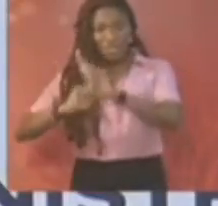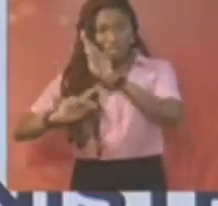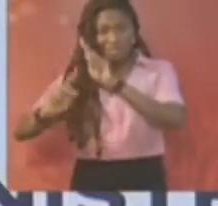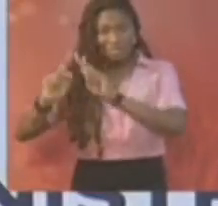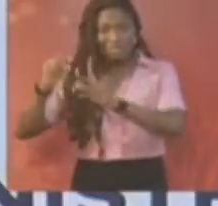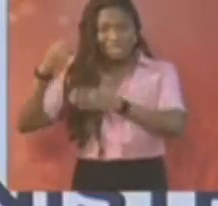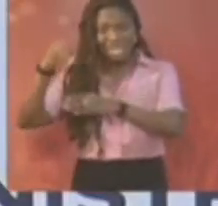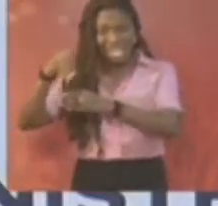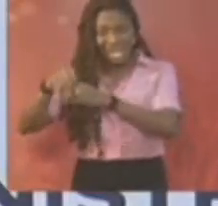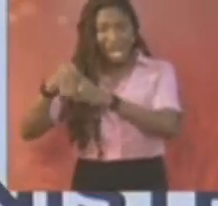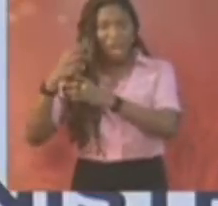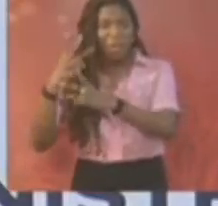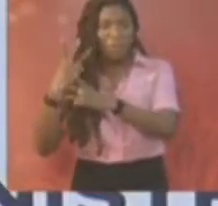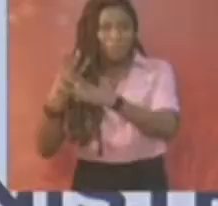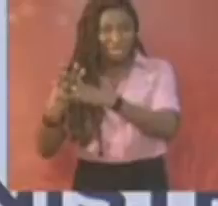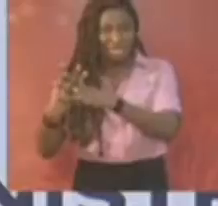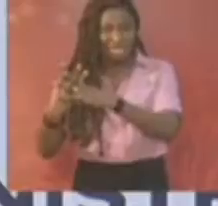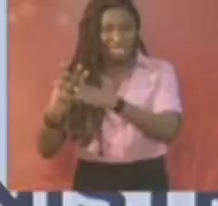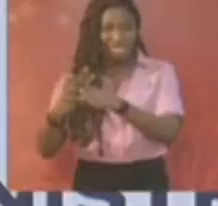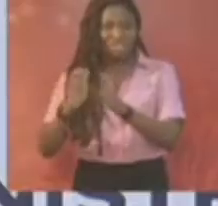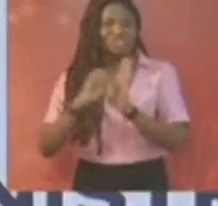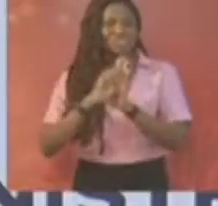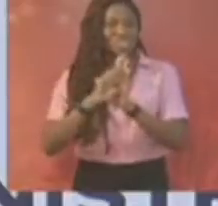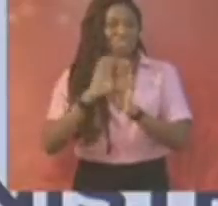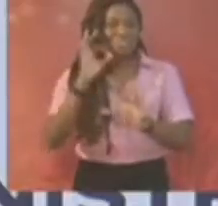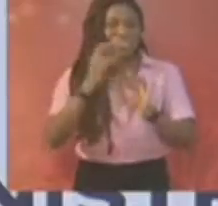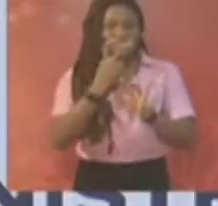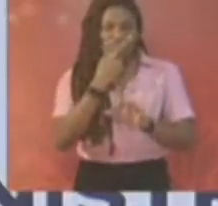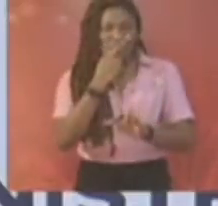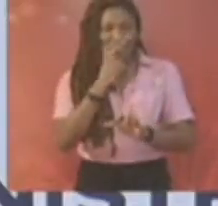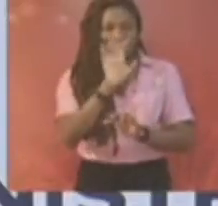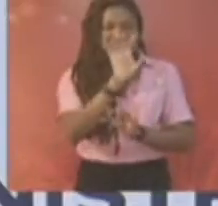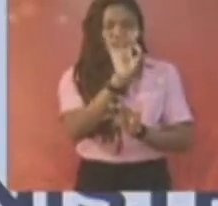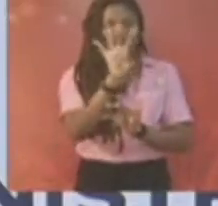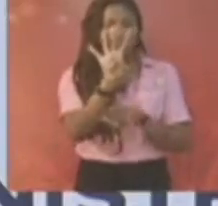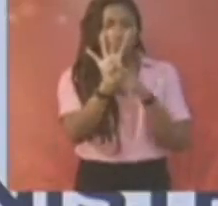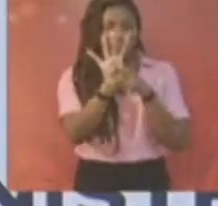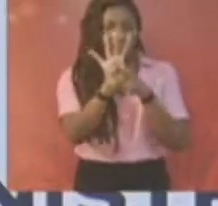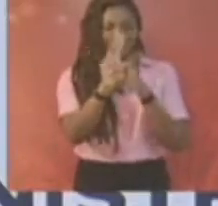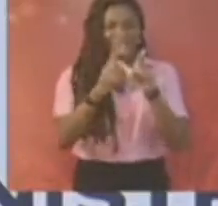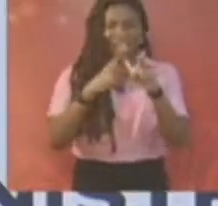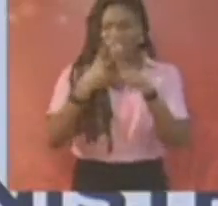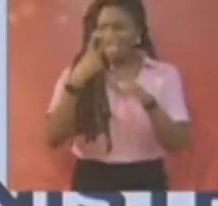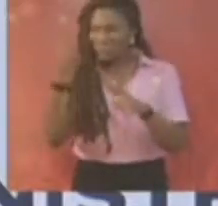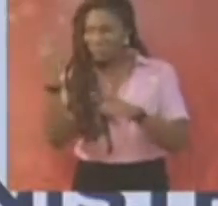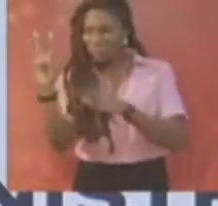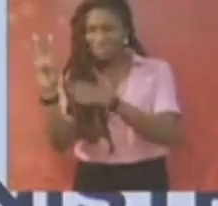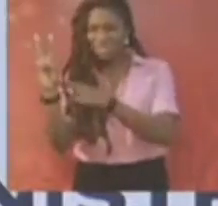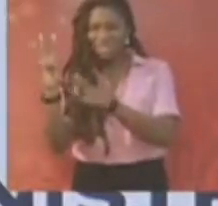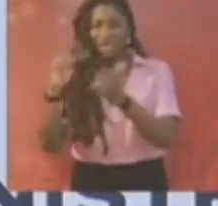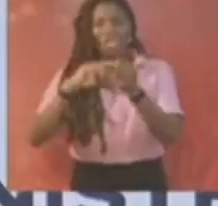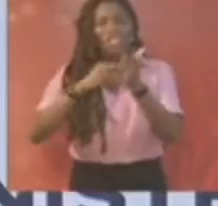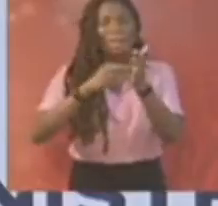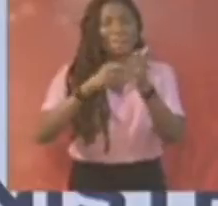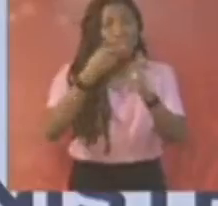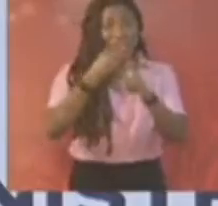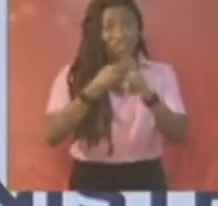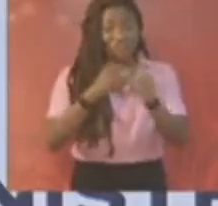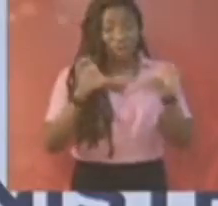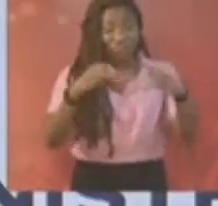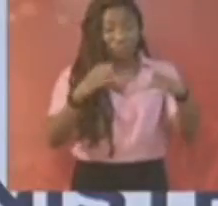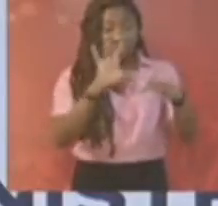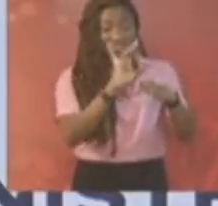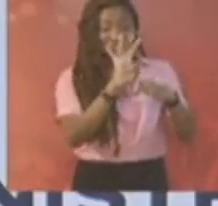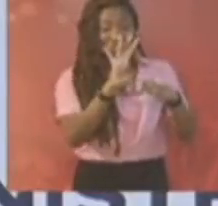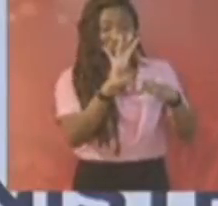that you would have seen and that you would have just itemized would be the number out of the total positives on that day that